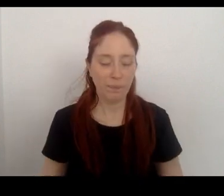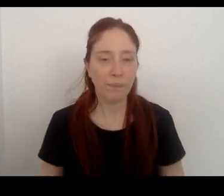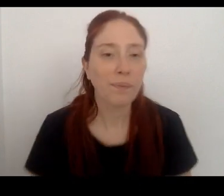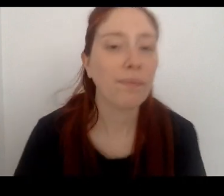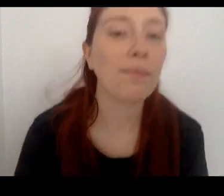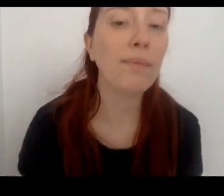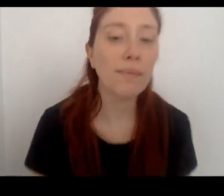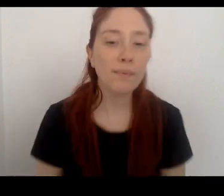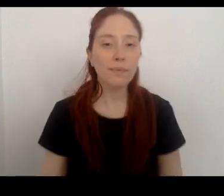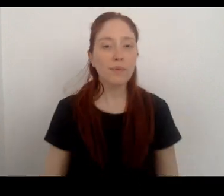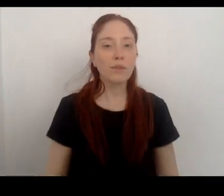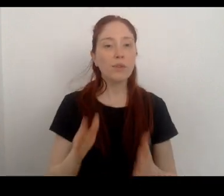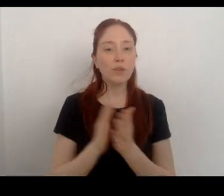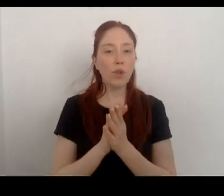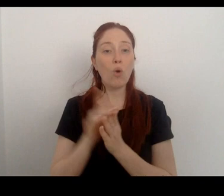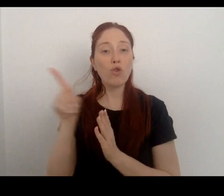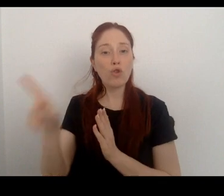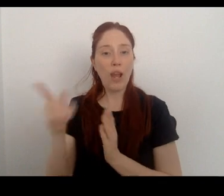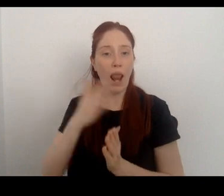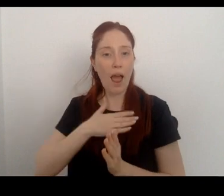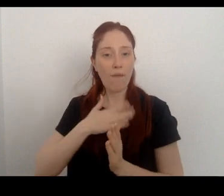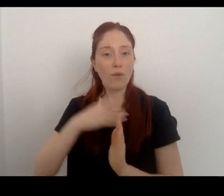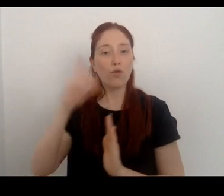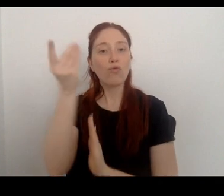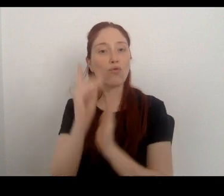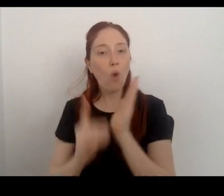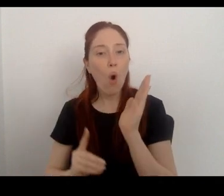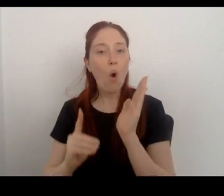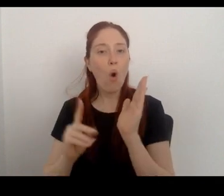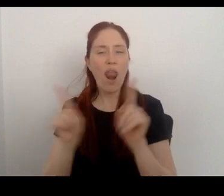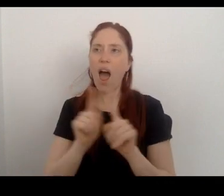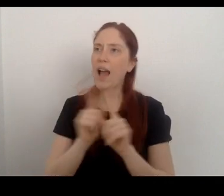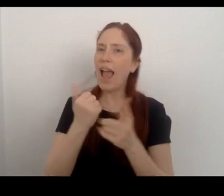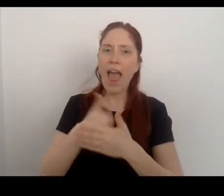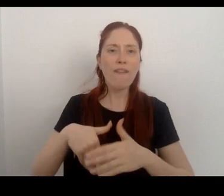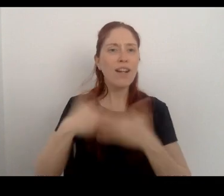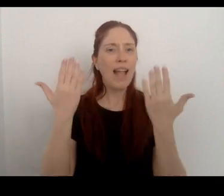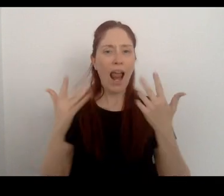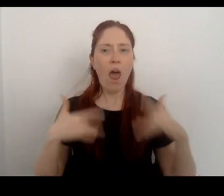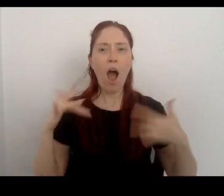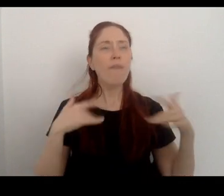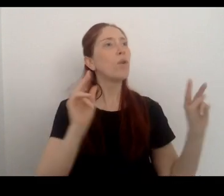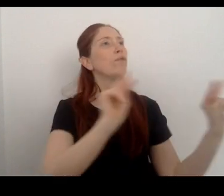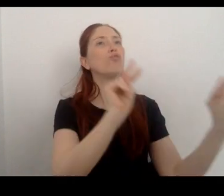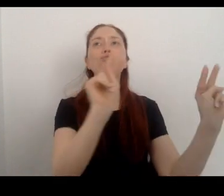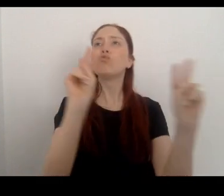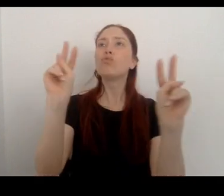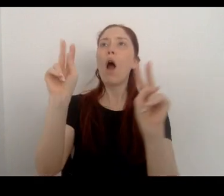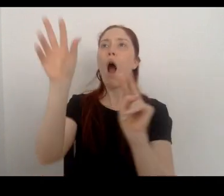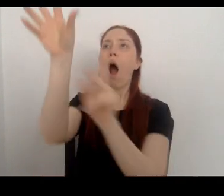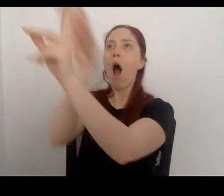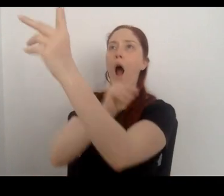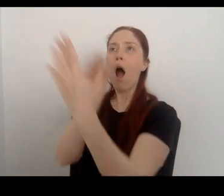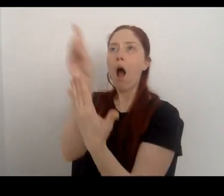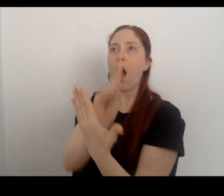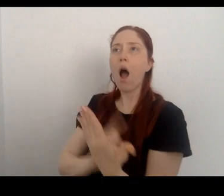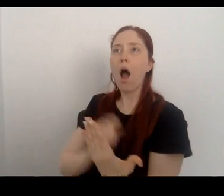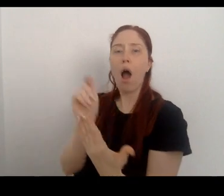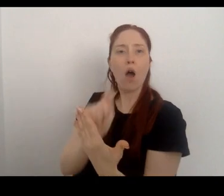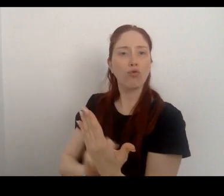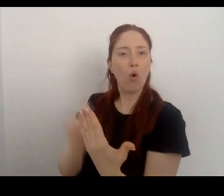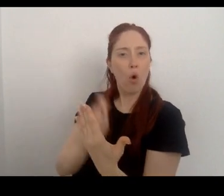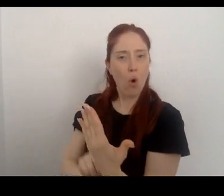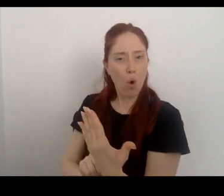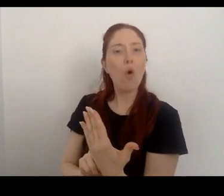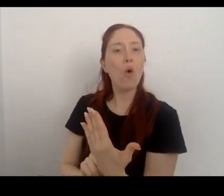was focusing on was everyday life that surrounded her. Grace drew from her school days, and